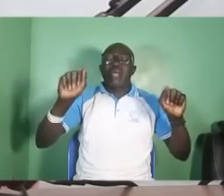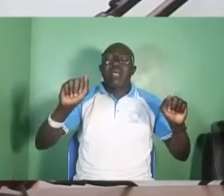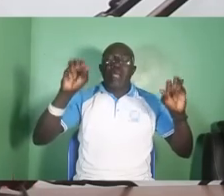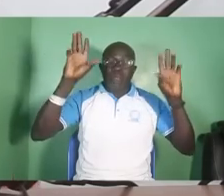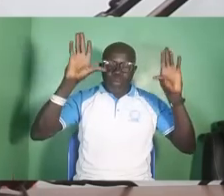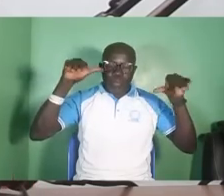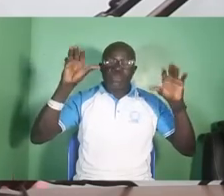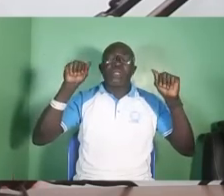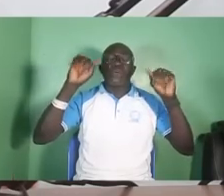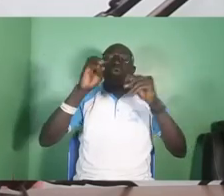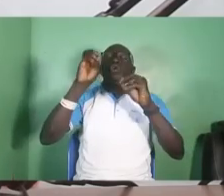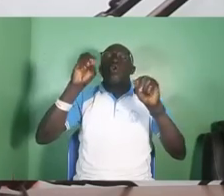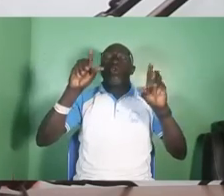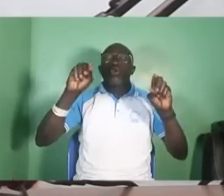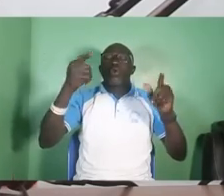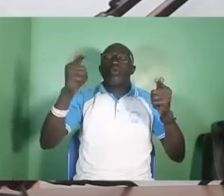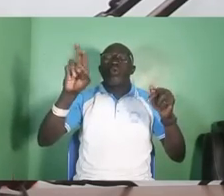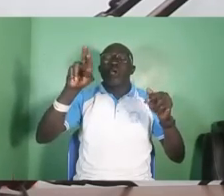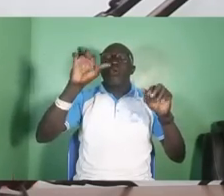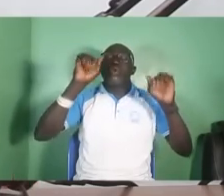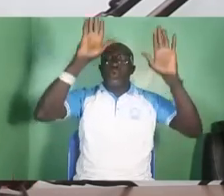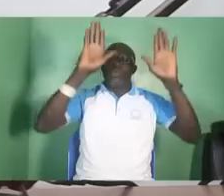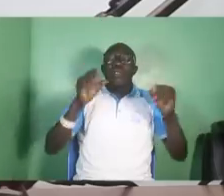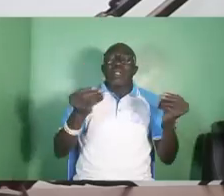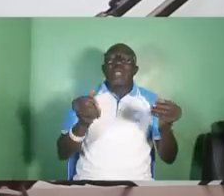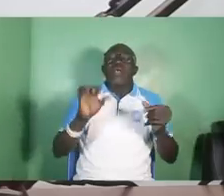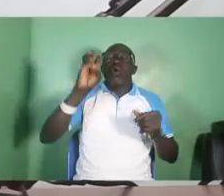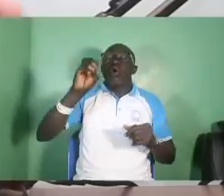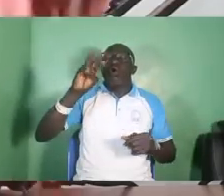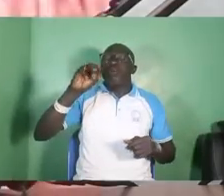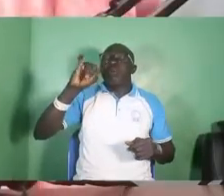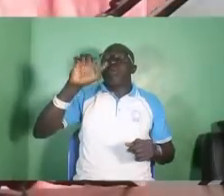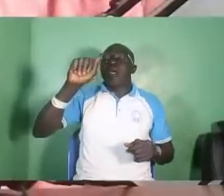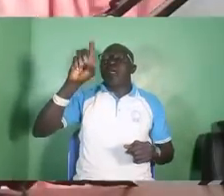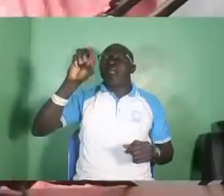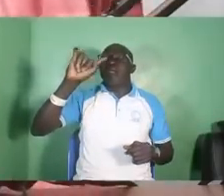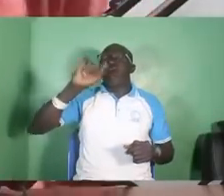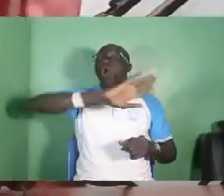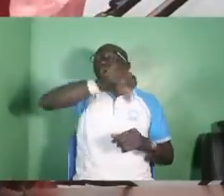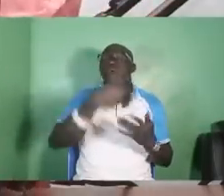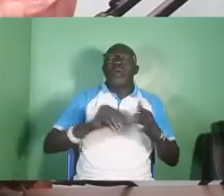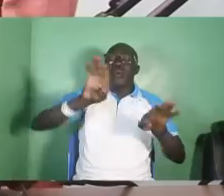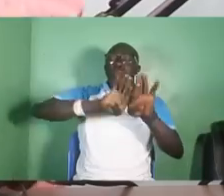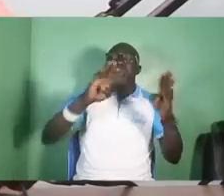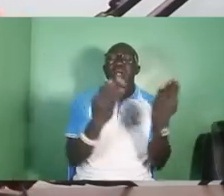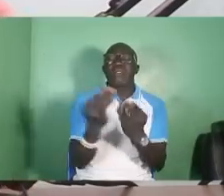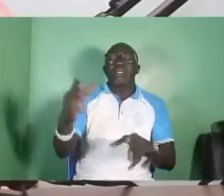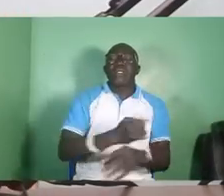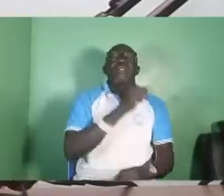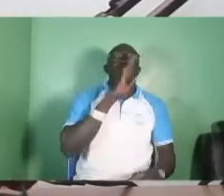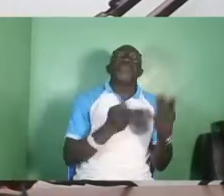muslim olunloyo ologun ewu wonderland obi adi gbogbo branch so all make sure ko